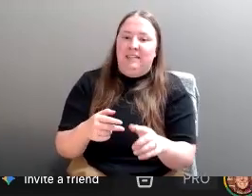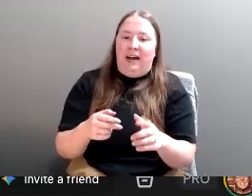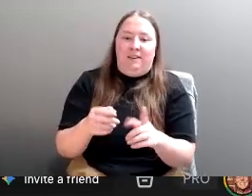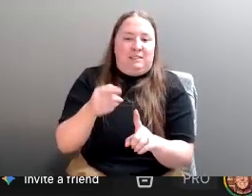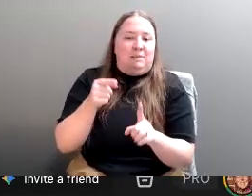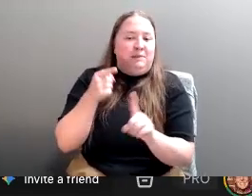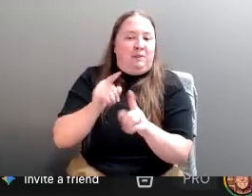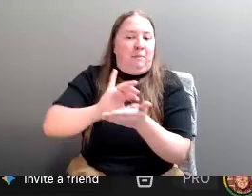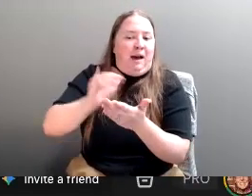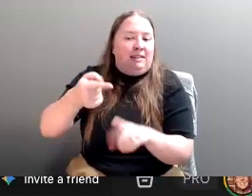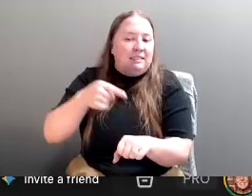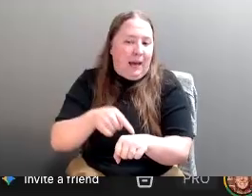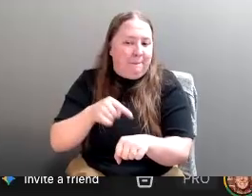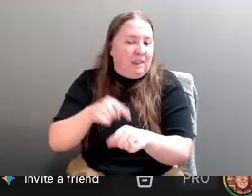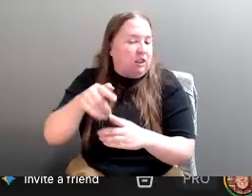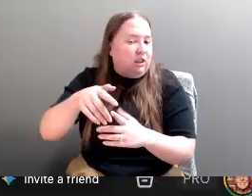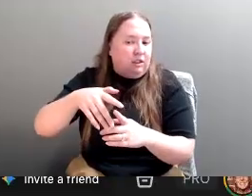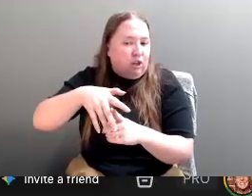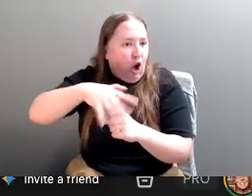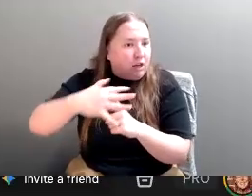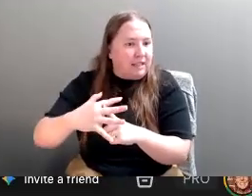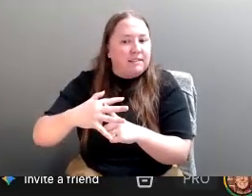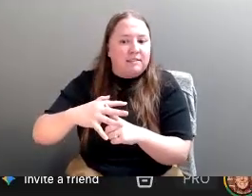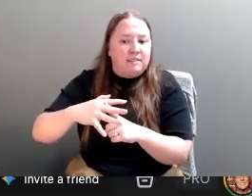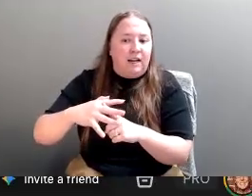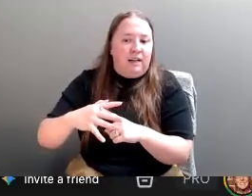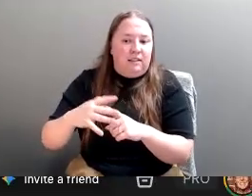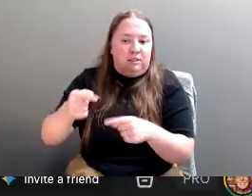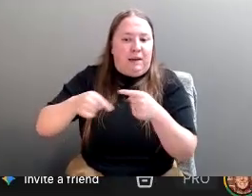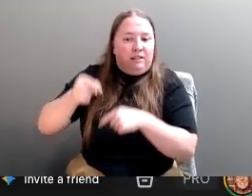the context, and this is like goes to the